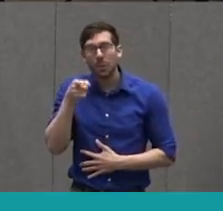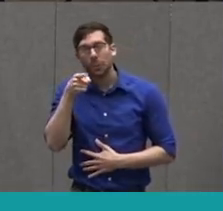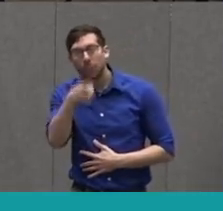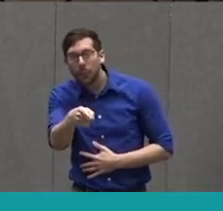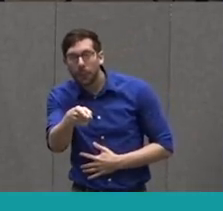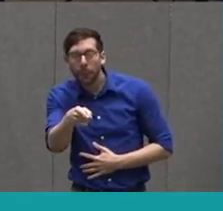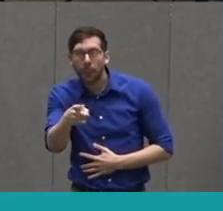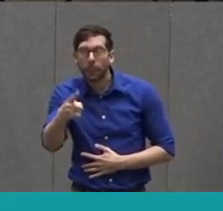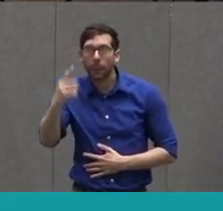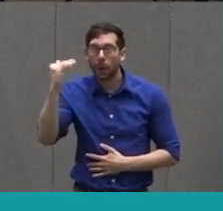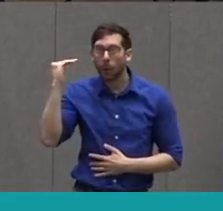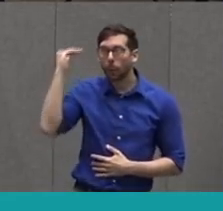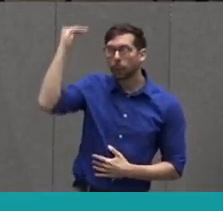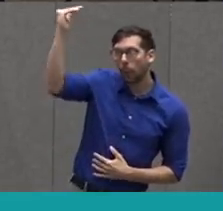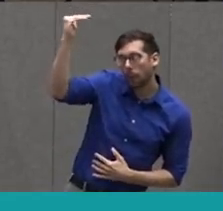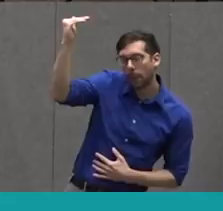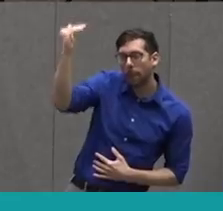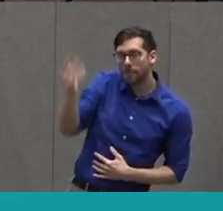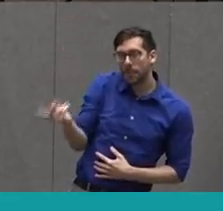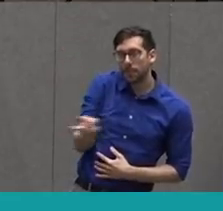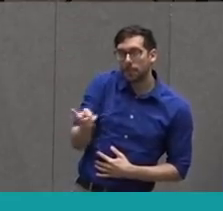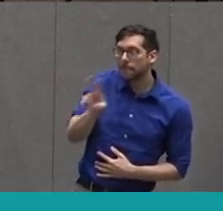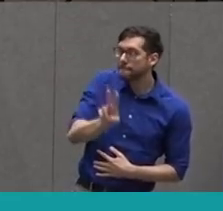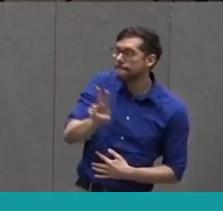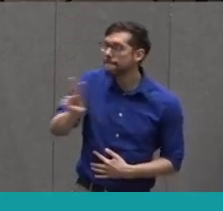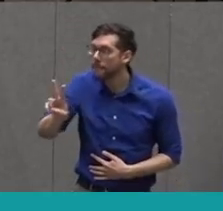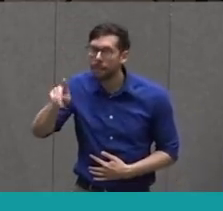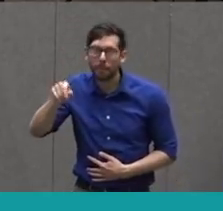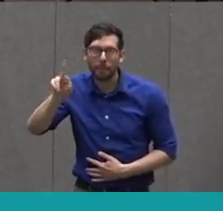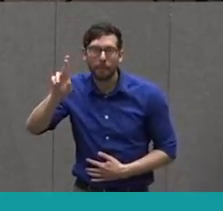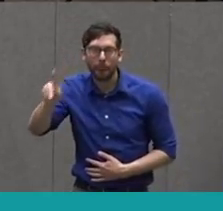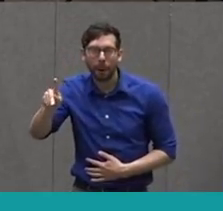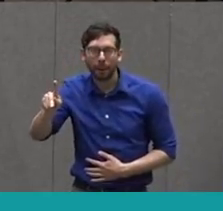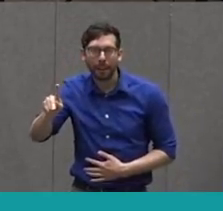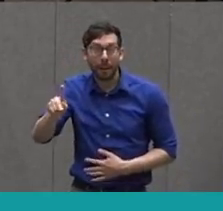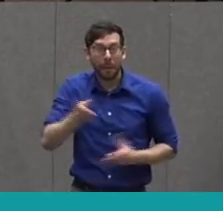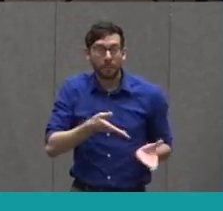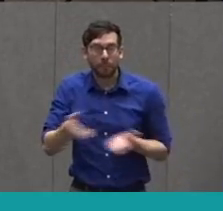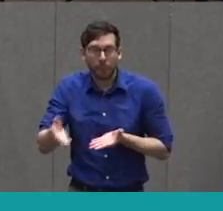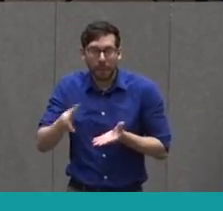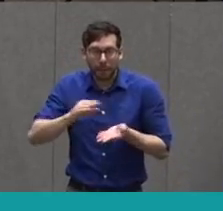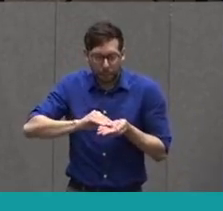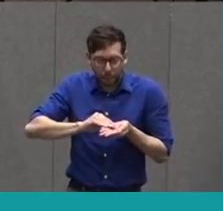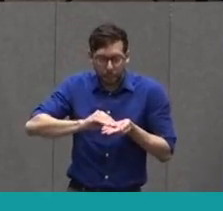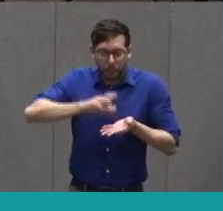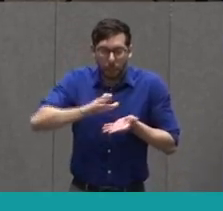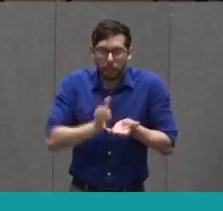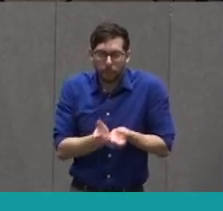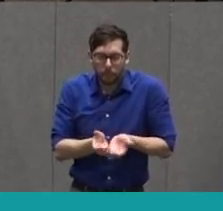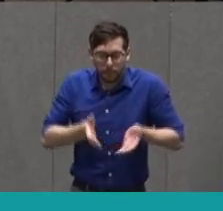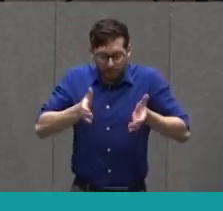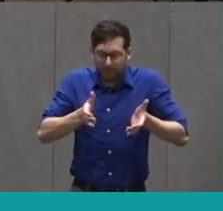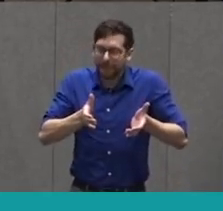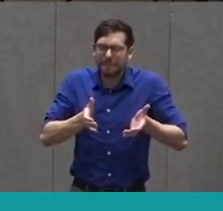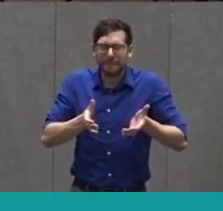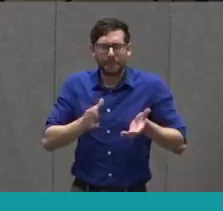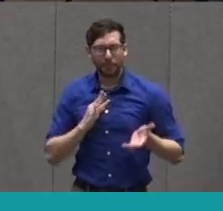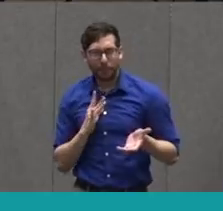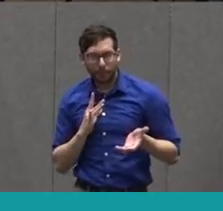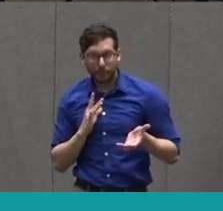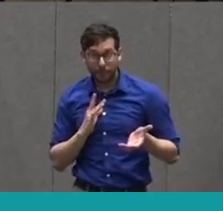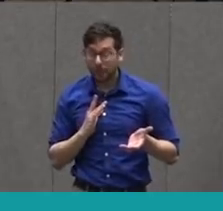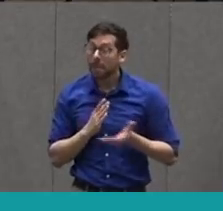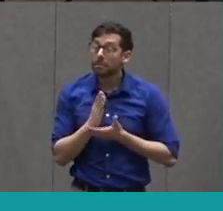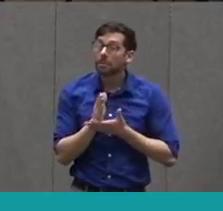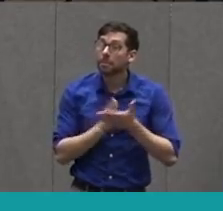park. I think it would be really cool to have those. I've even seen people sometimes have those for their pets because they could put them in their